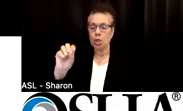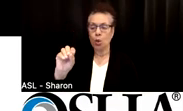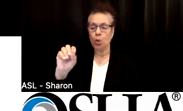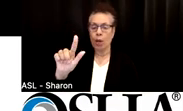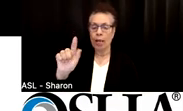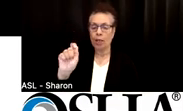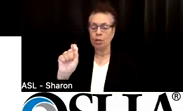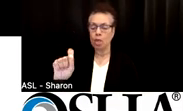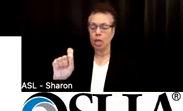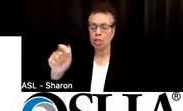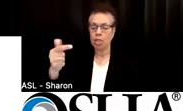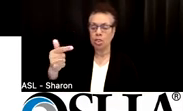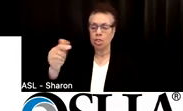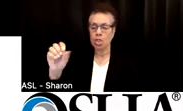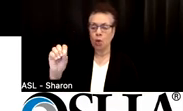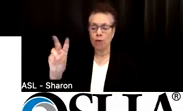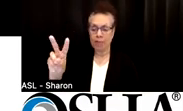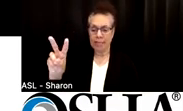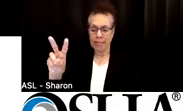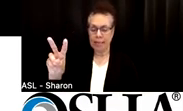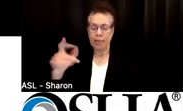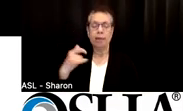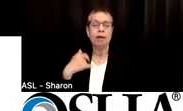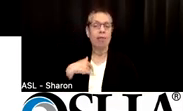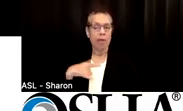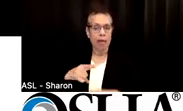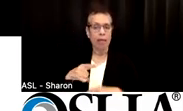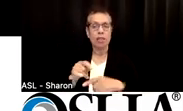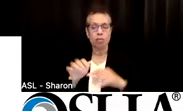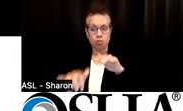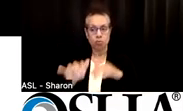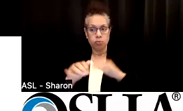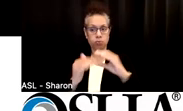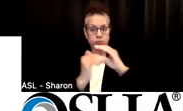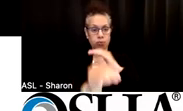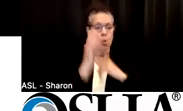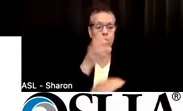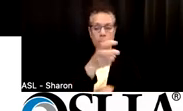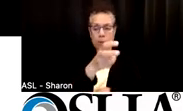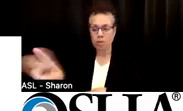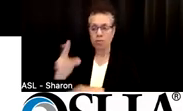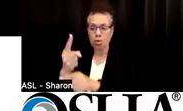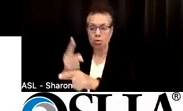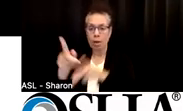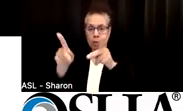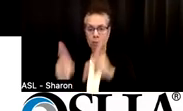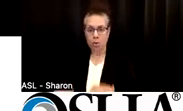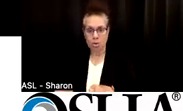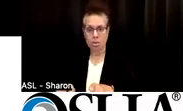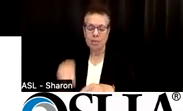_certification@dol.gov. Those requests will be routed to the appropriate person in the location where you're at.